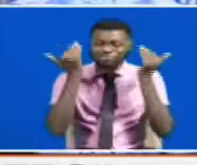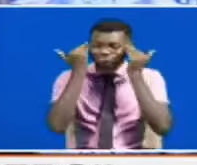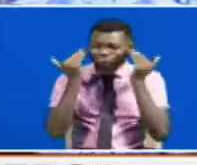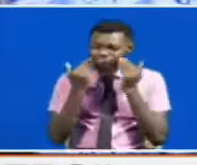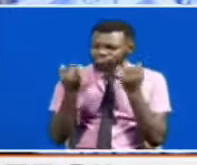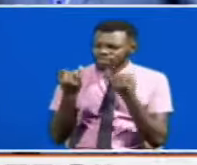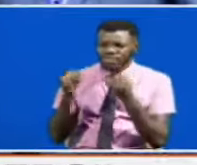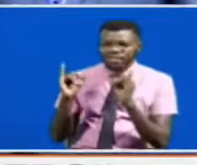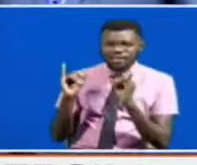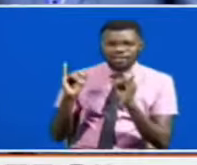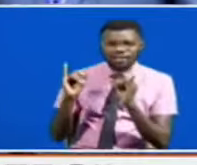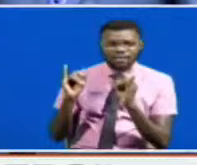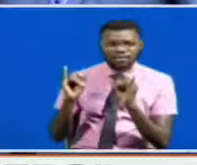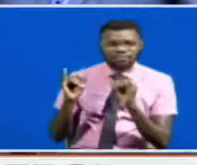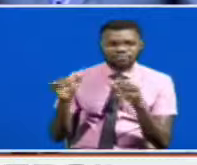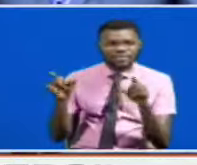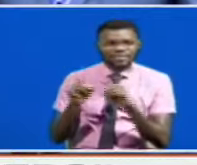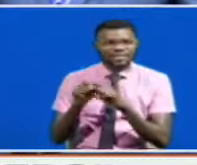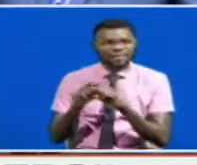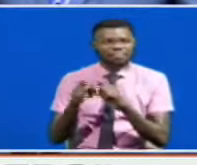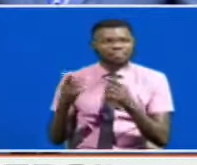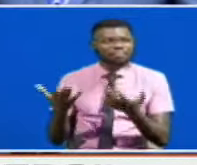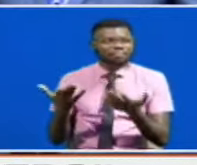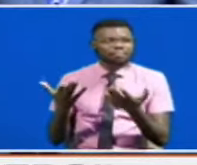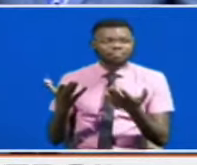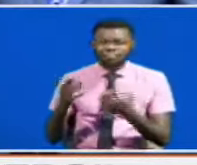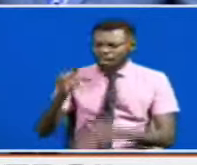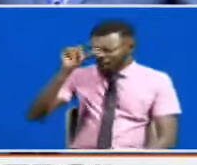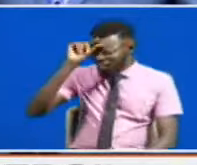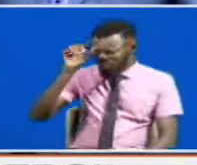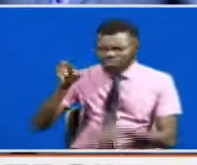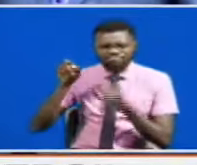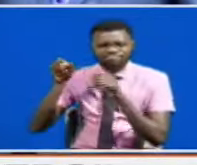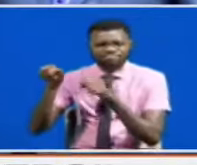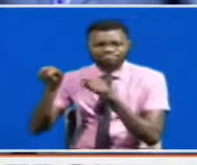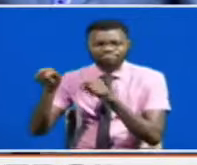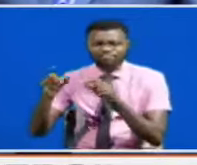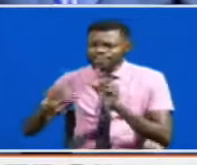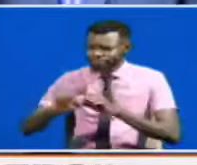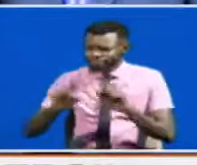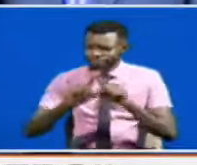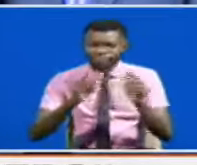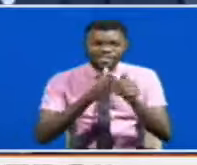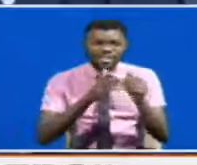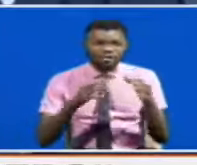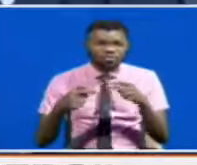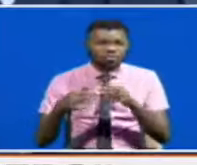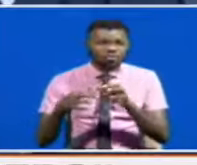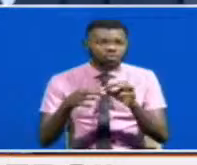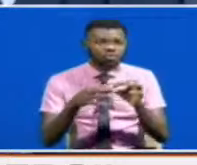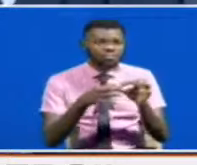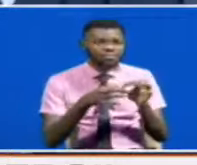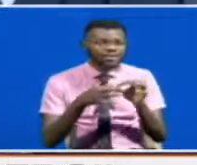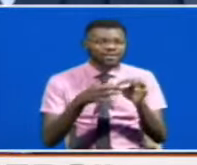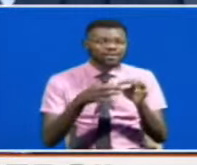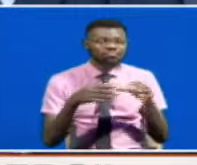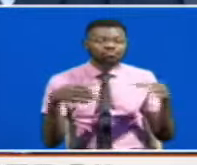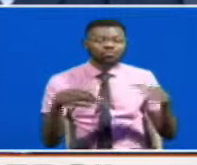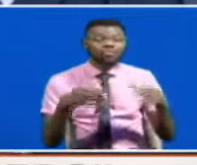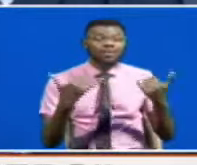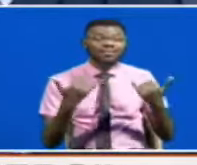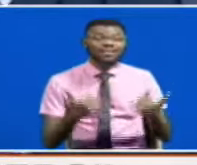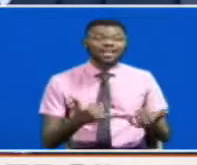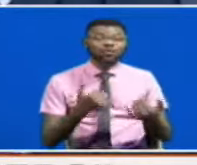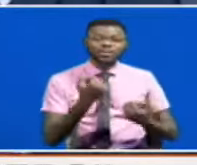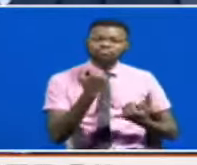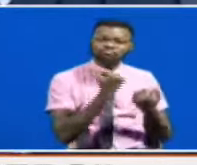judiciary came amid similar calls directed at the government by various opposition leaders. Azimio stands for